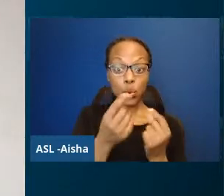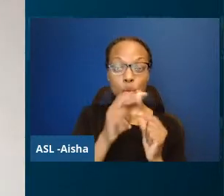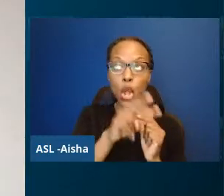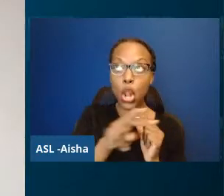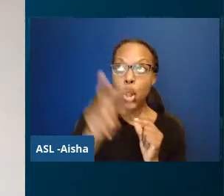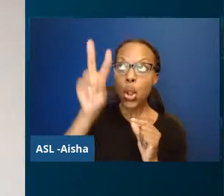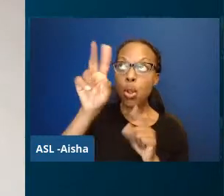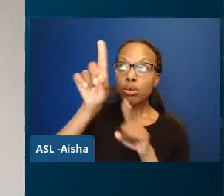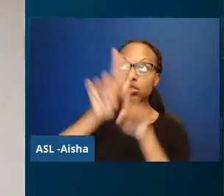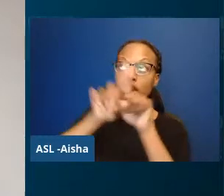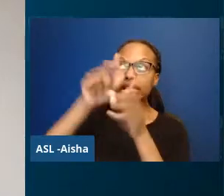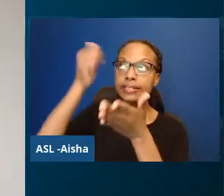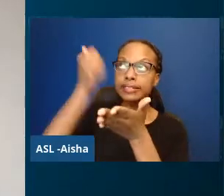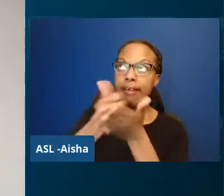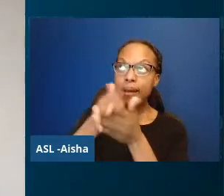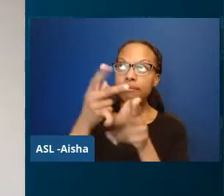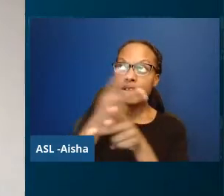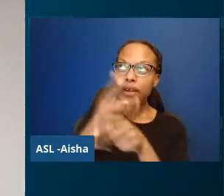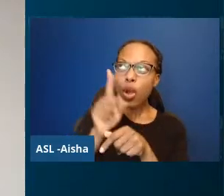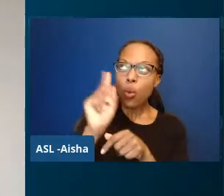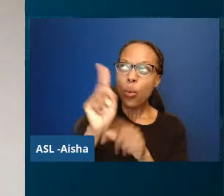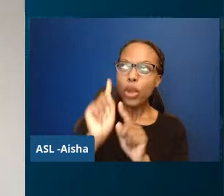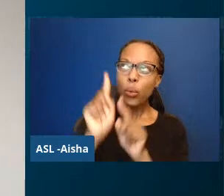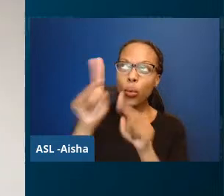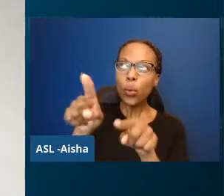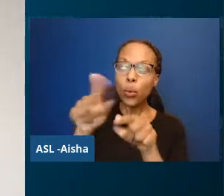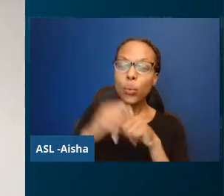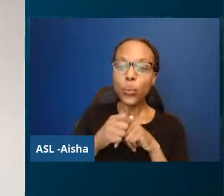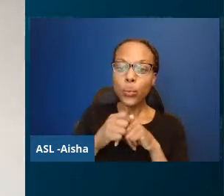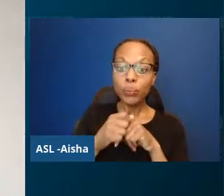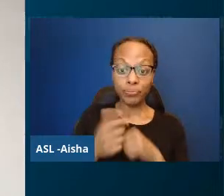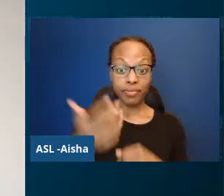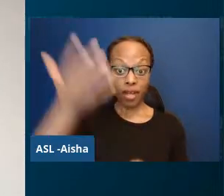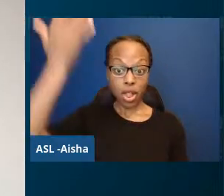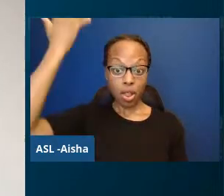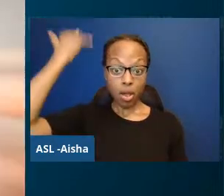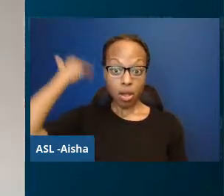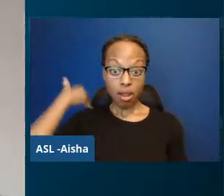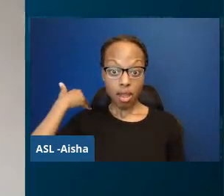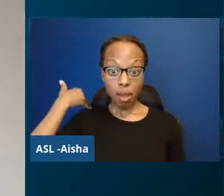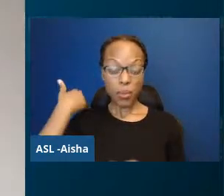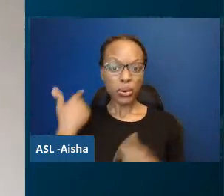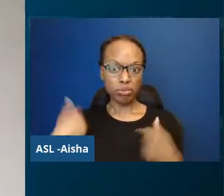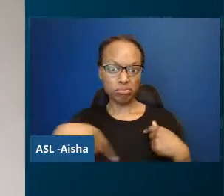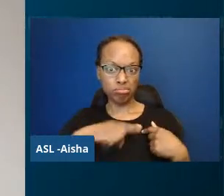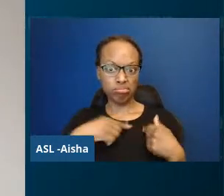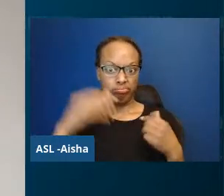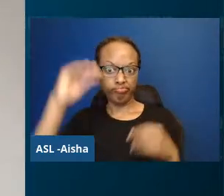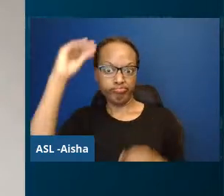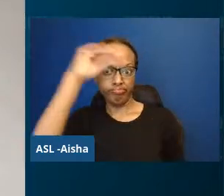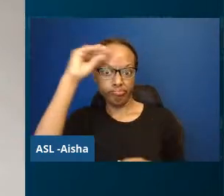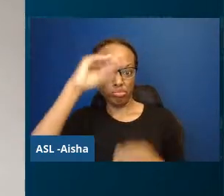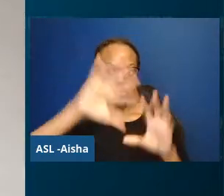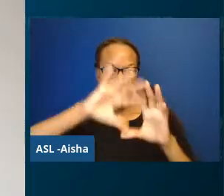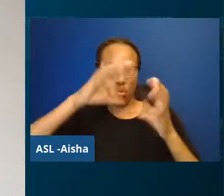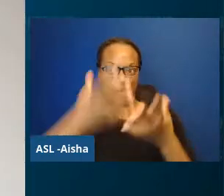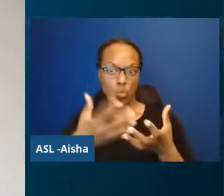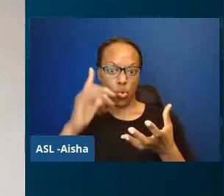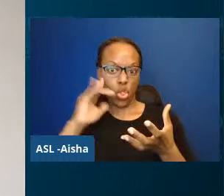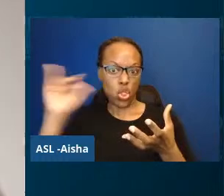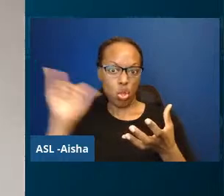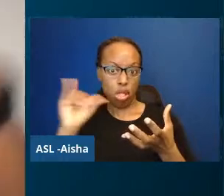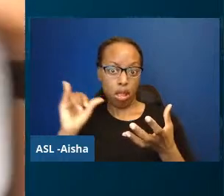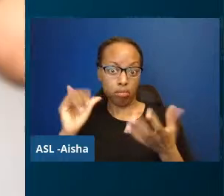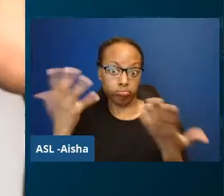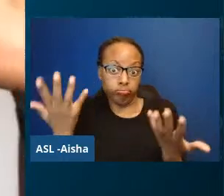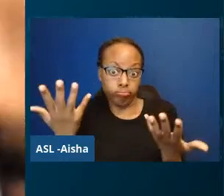right? A long time ago, we didn't really understand what the world looked like, right? It wasn't until we decided to take a trip off the